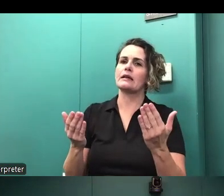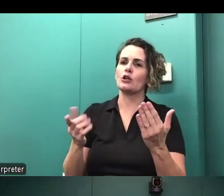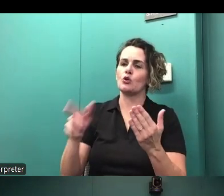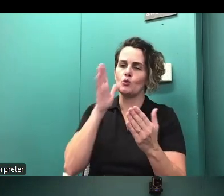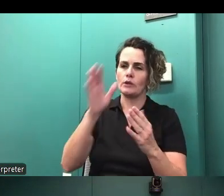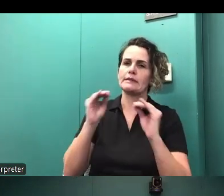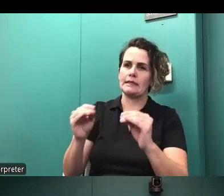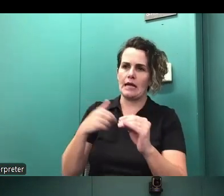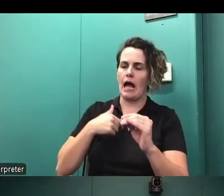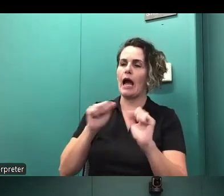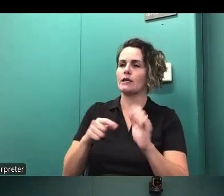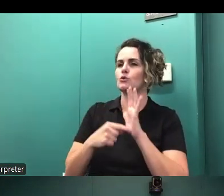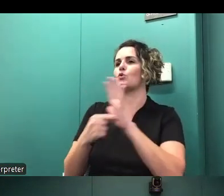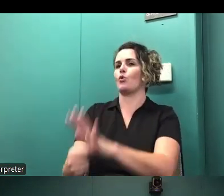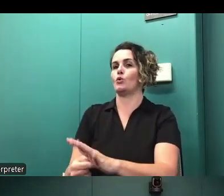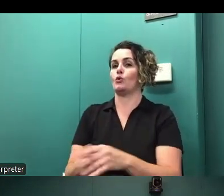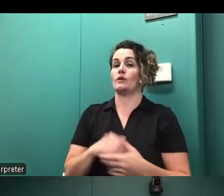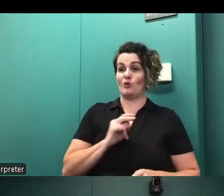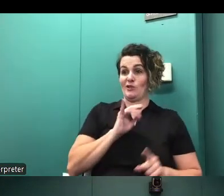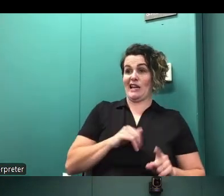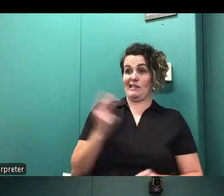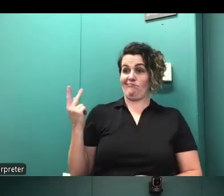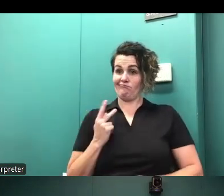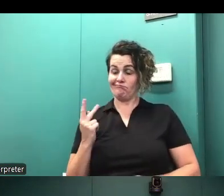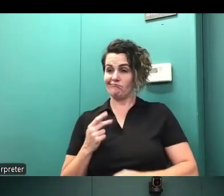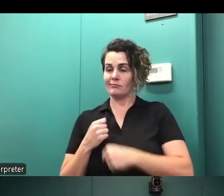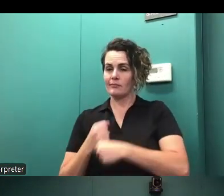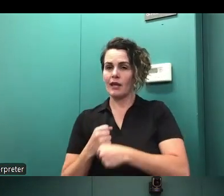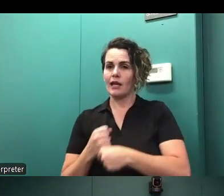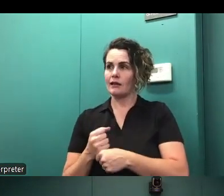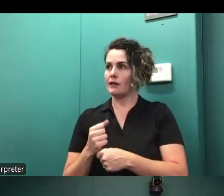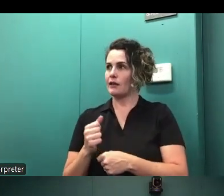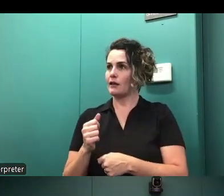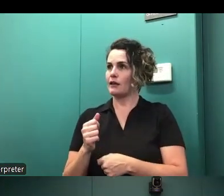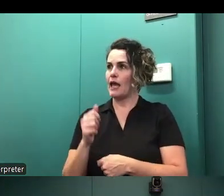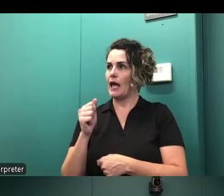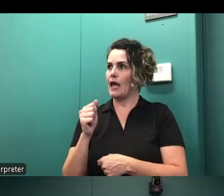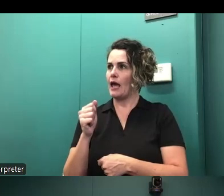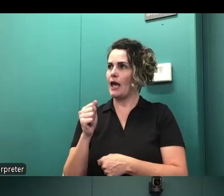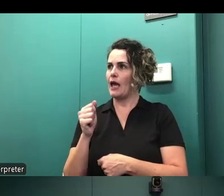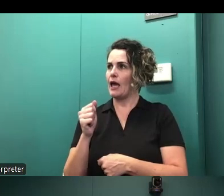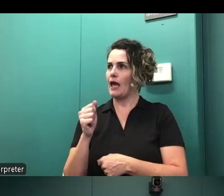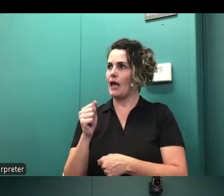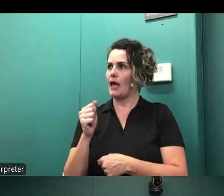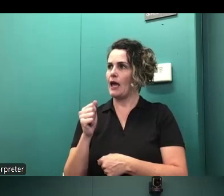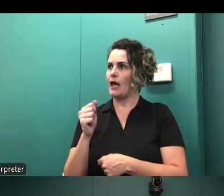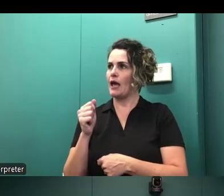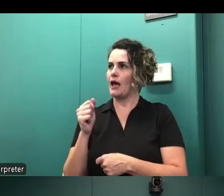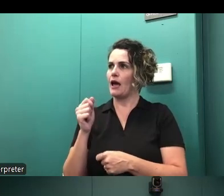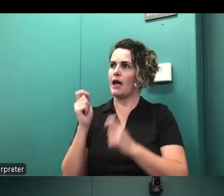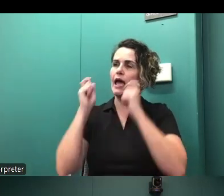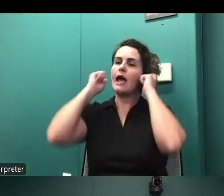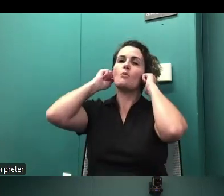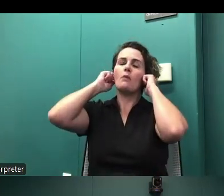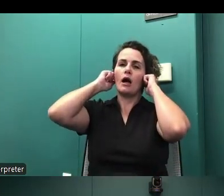and give you the signs for? Jenny and I worked really hard last year to create Nearpods. that we could send based on our students and what they needed and what they